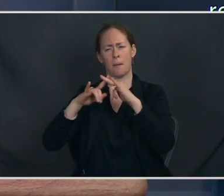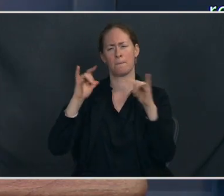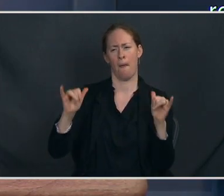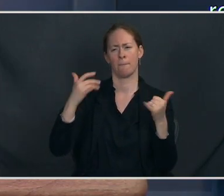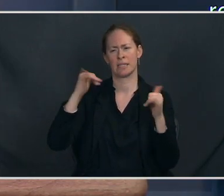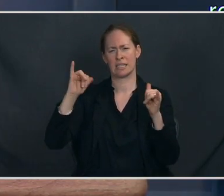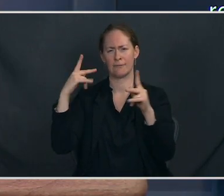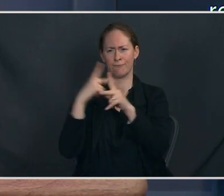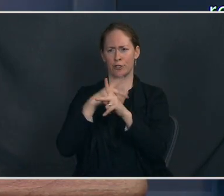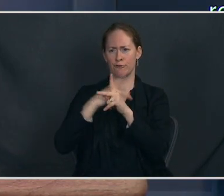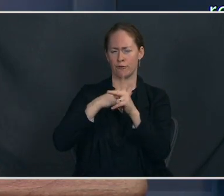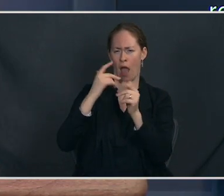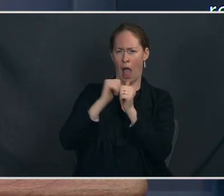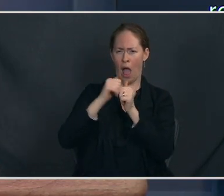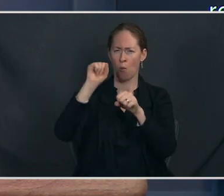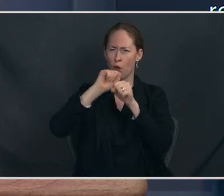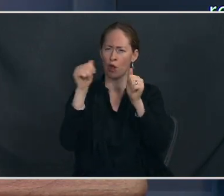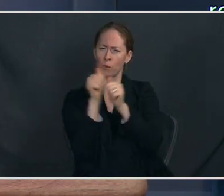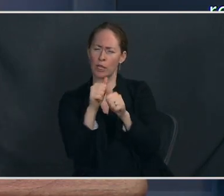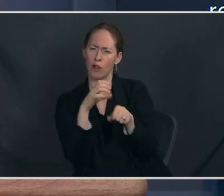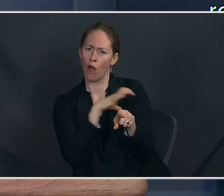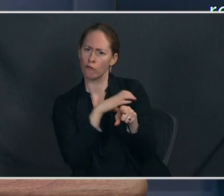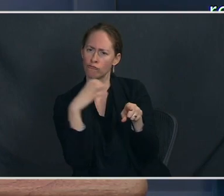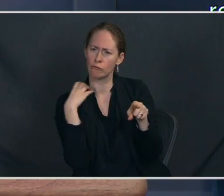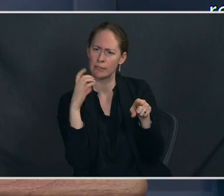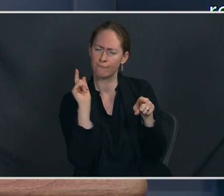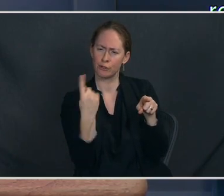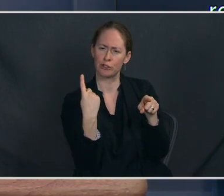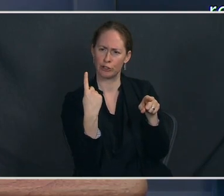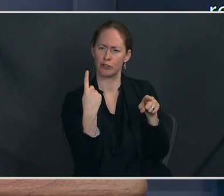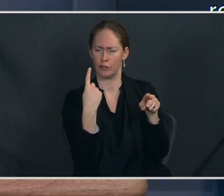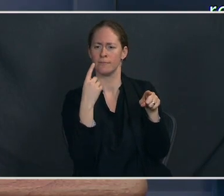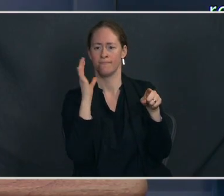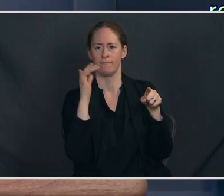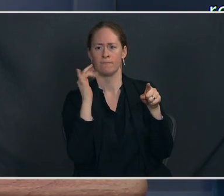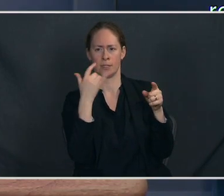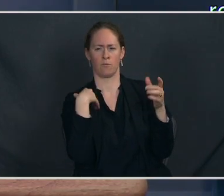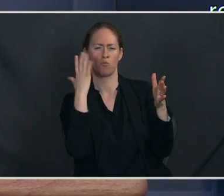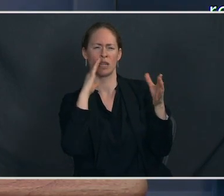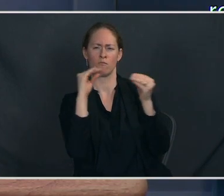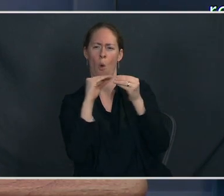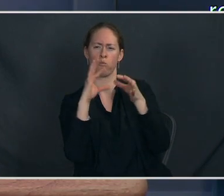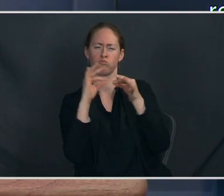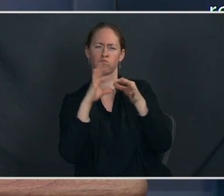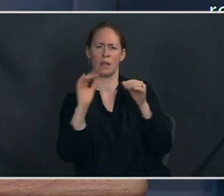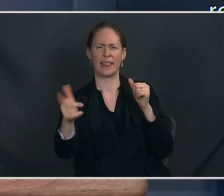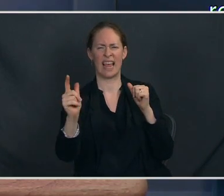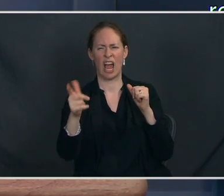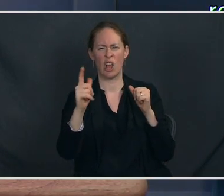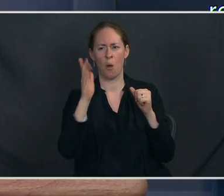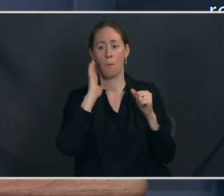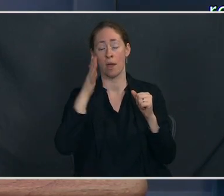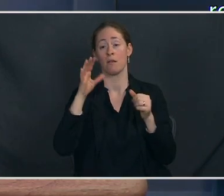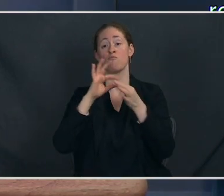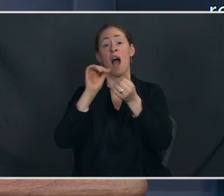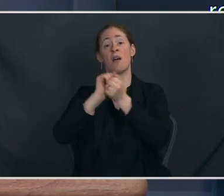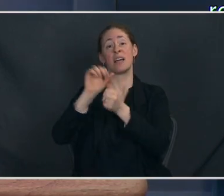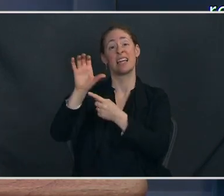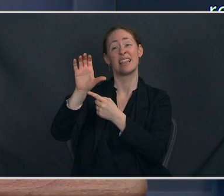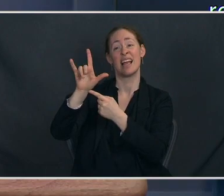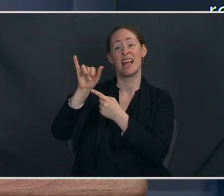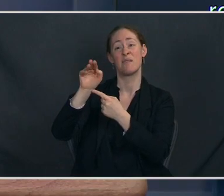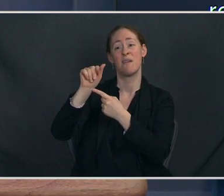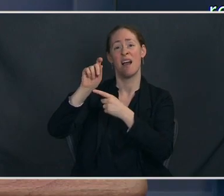taking additional steps moving forward, too. There'll be more we have to share on our efforts on climate in the days ahead, but I don't